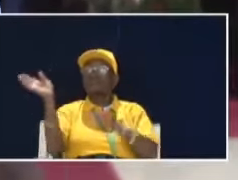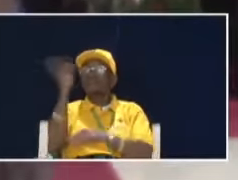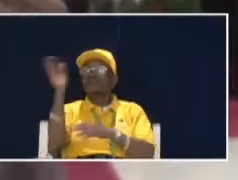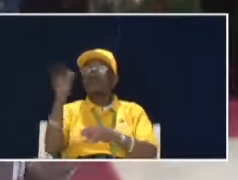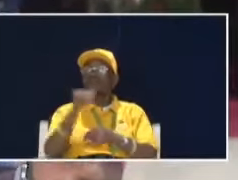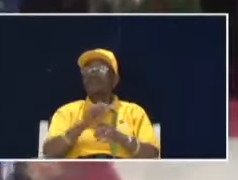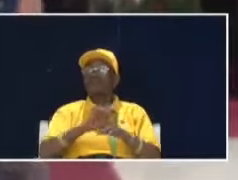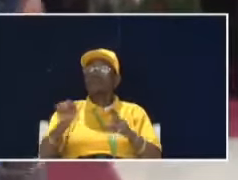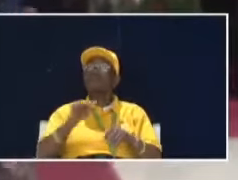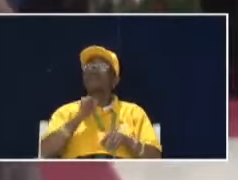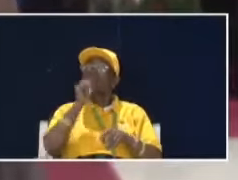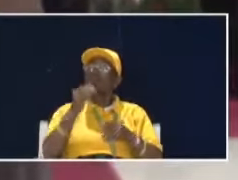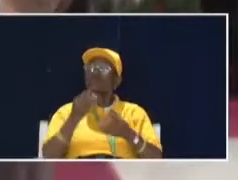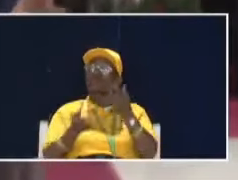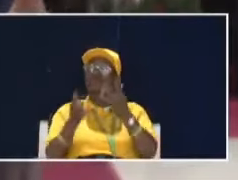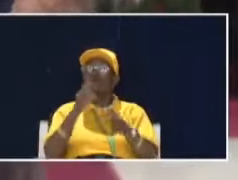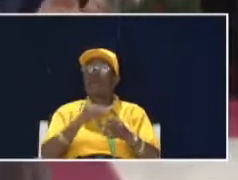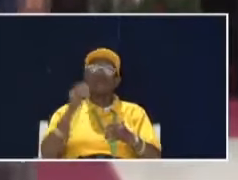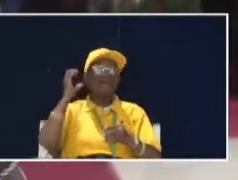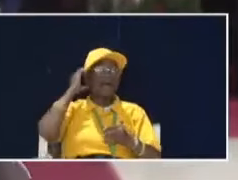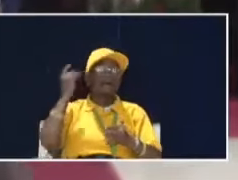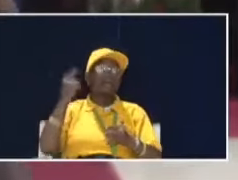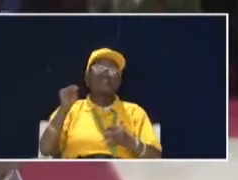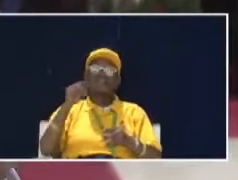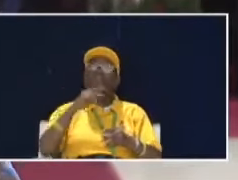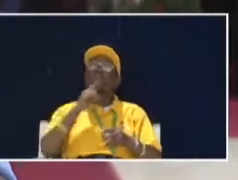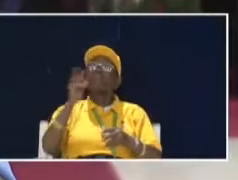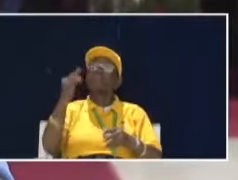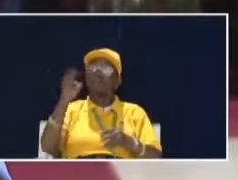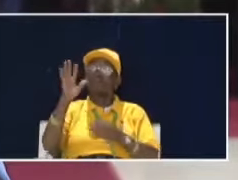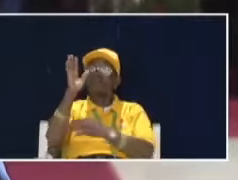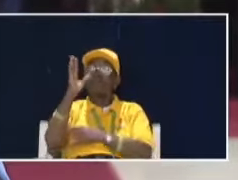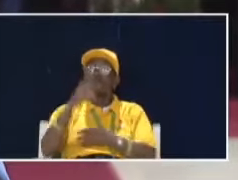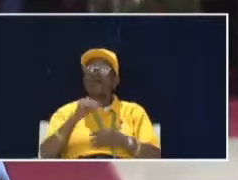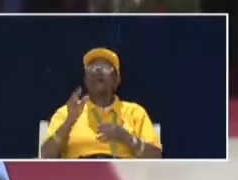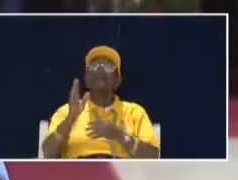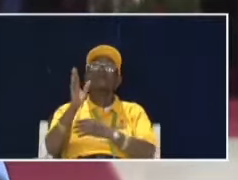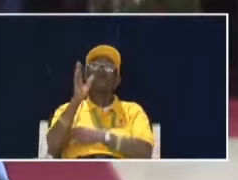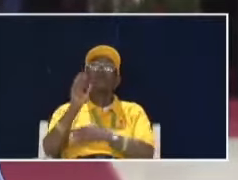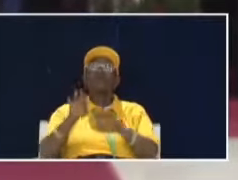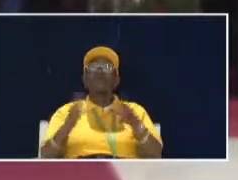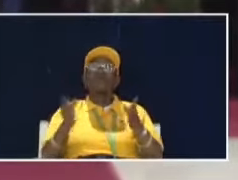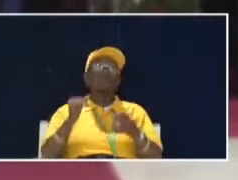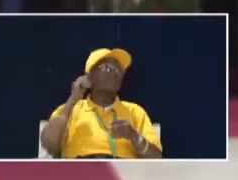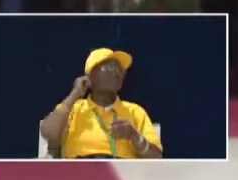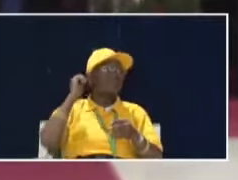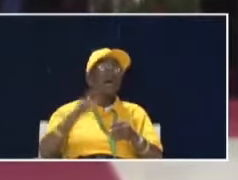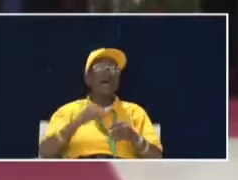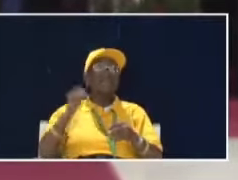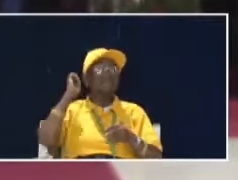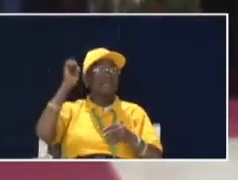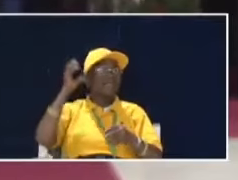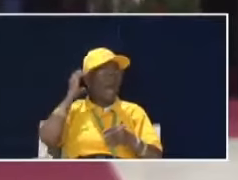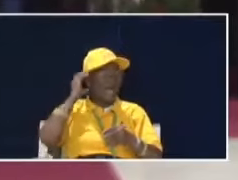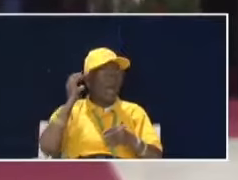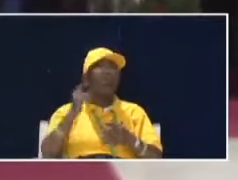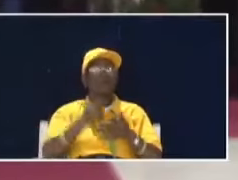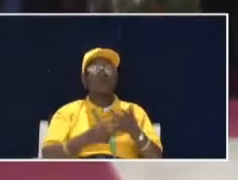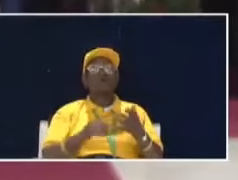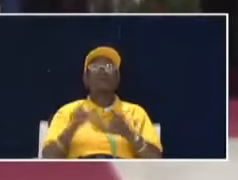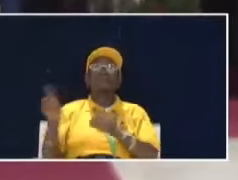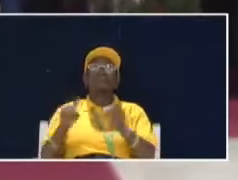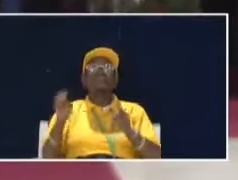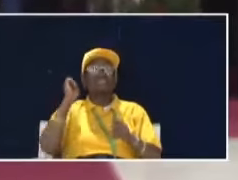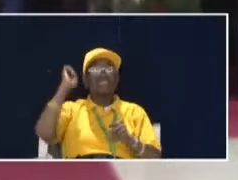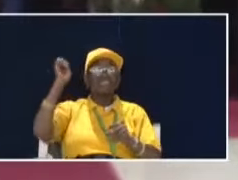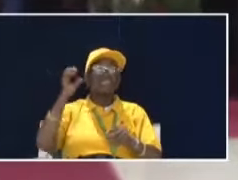God, because God opened his ears and he heard. And what was it he heard? His